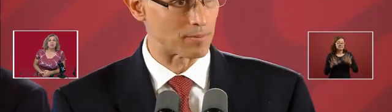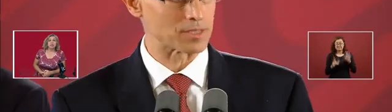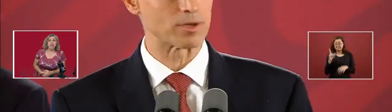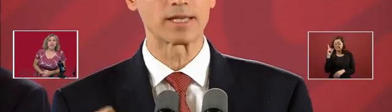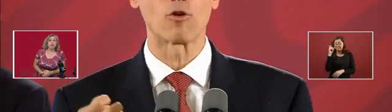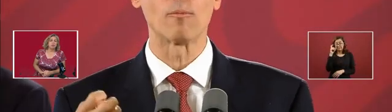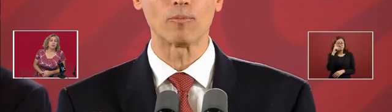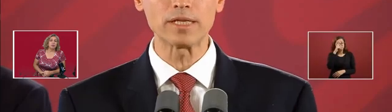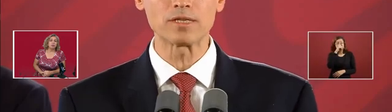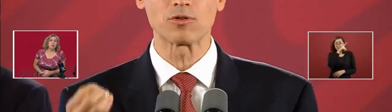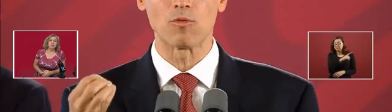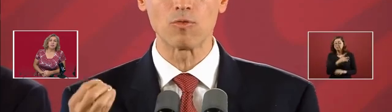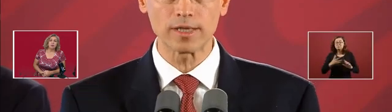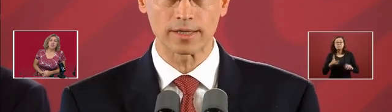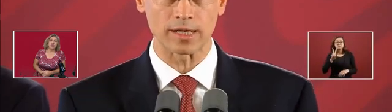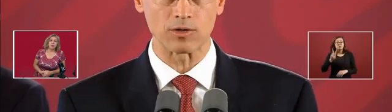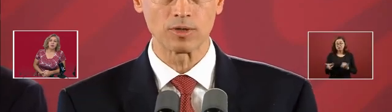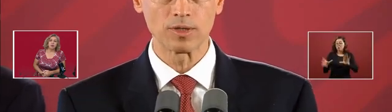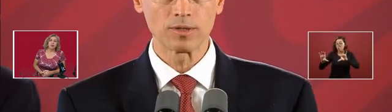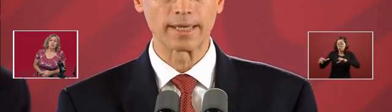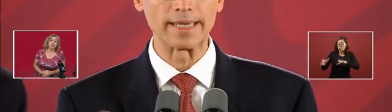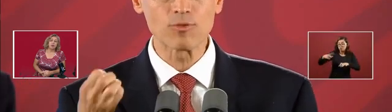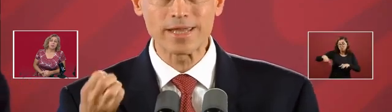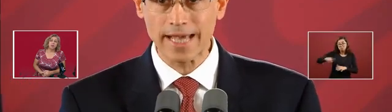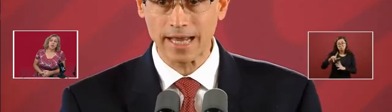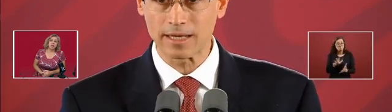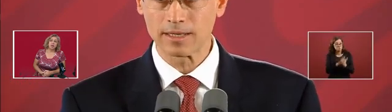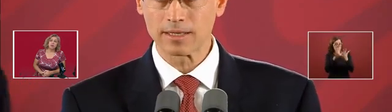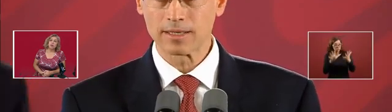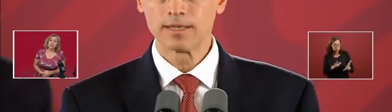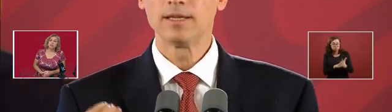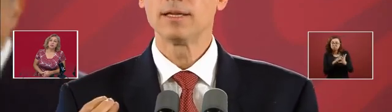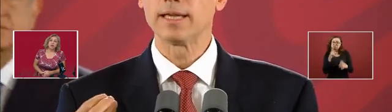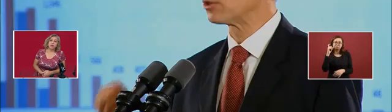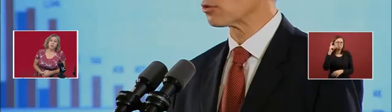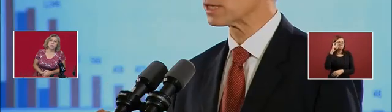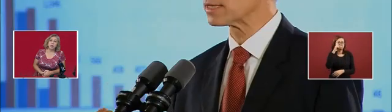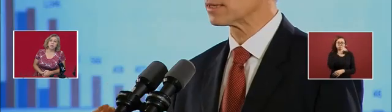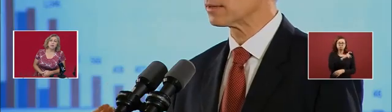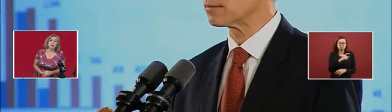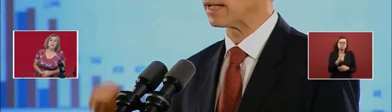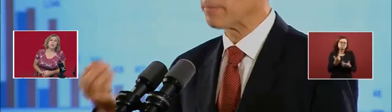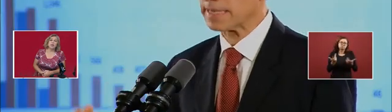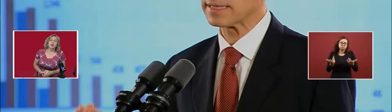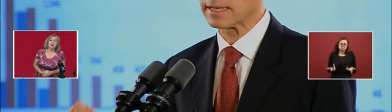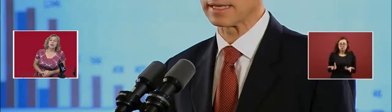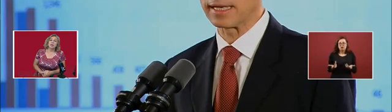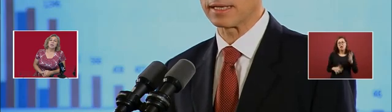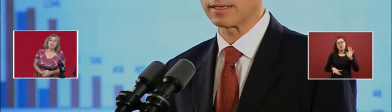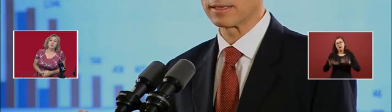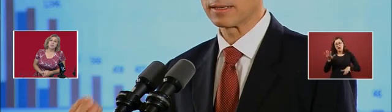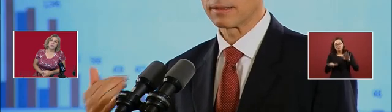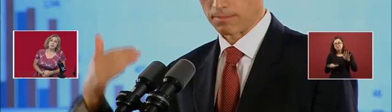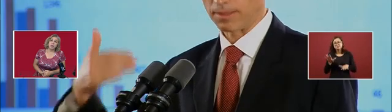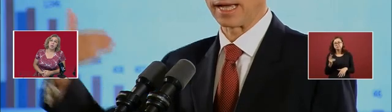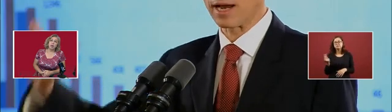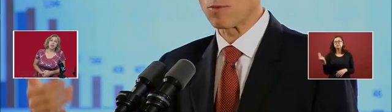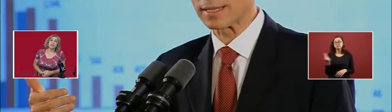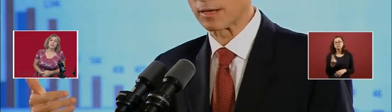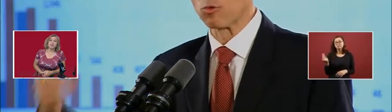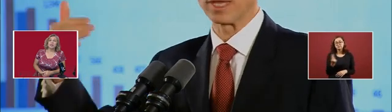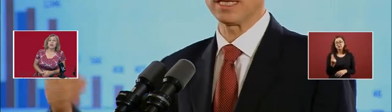that local government help prevent the transmission and to clean public spaces. These actions